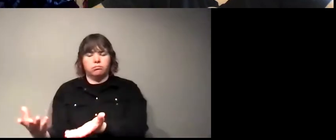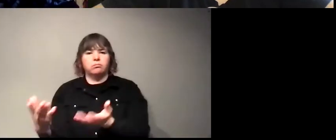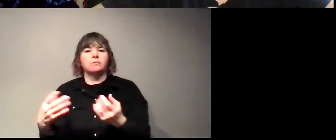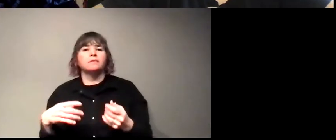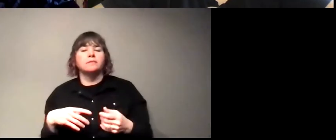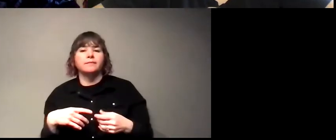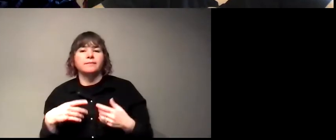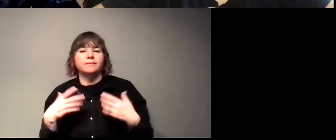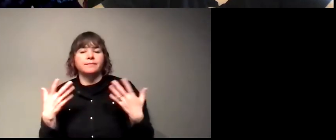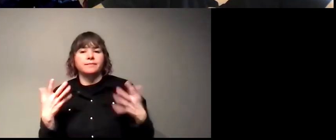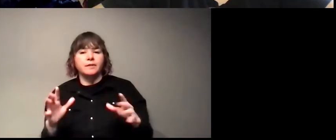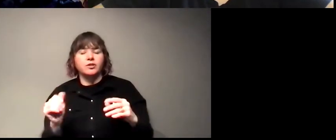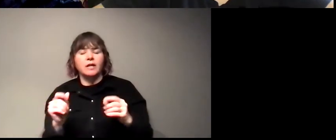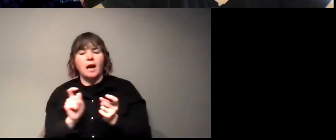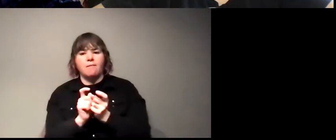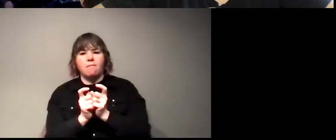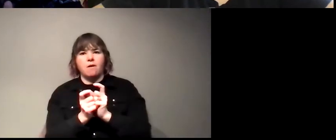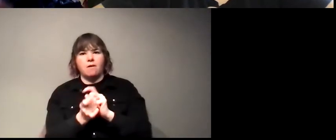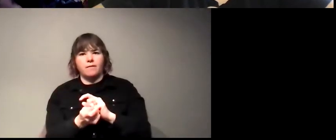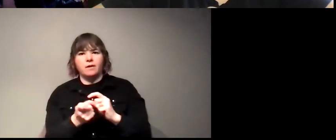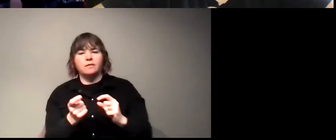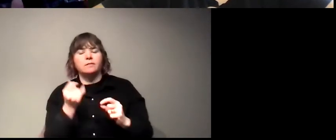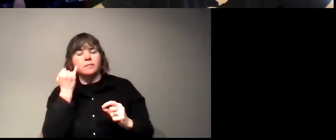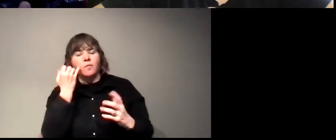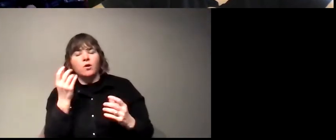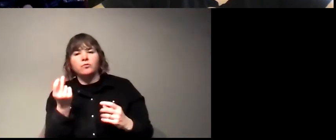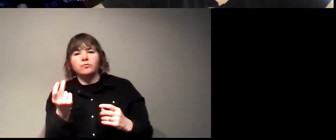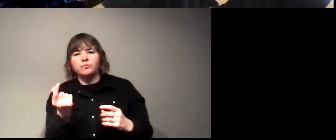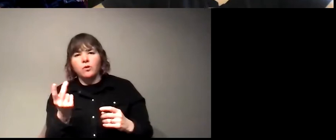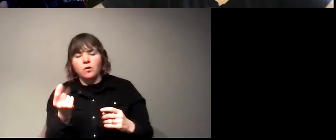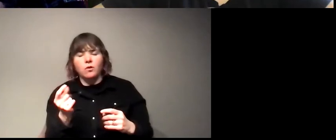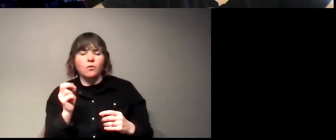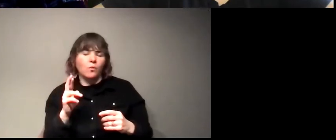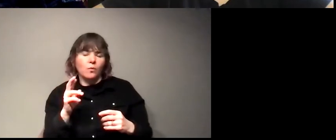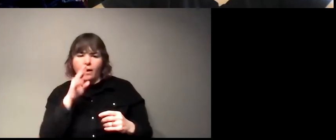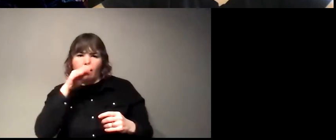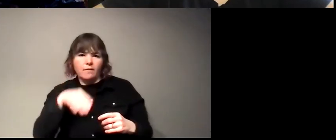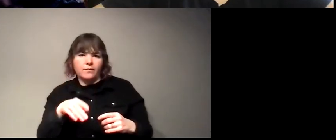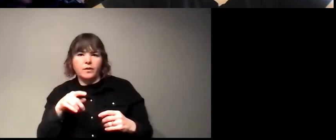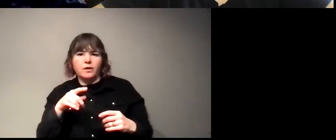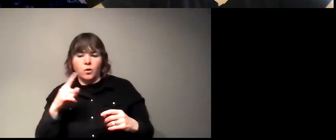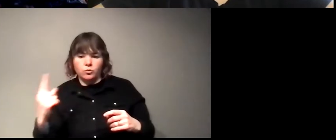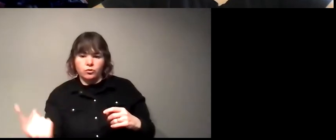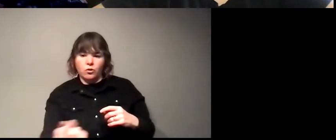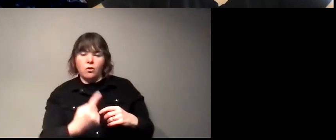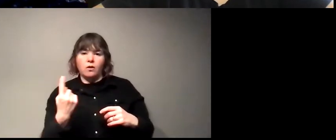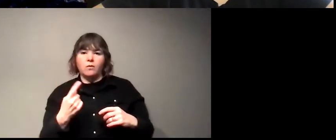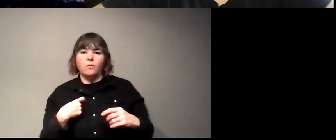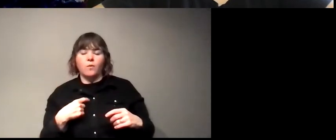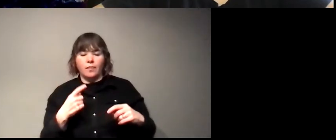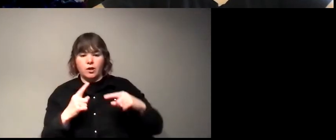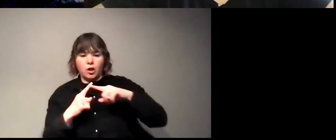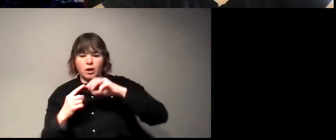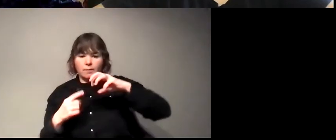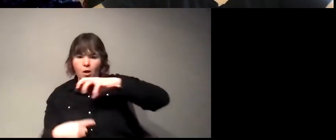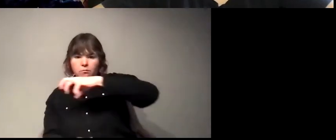do is you can actually start modifying that. So if you want the dog or even the elephant to go in a circle, you basically bring the target around